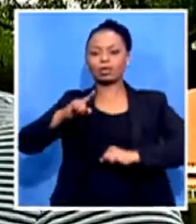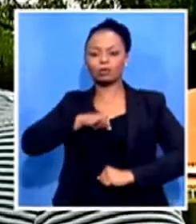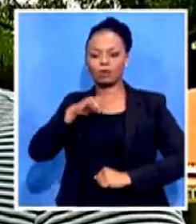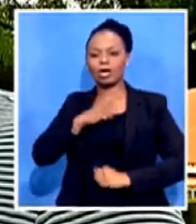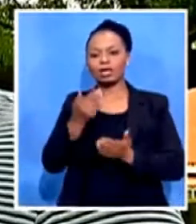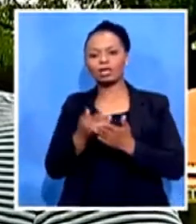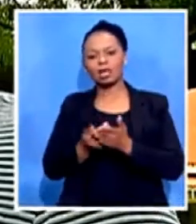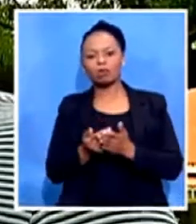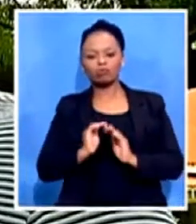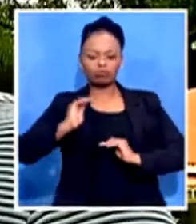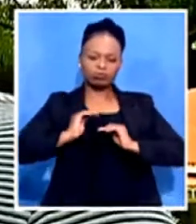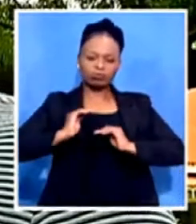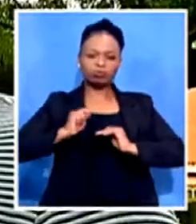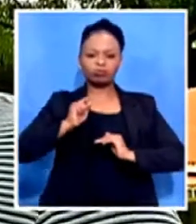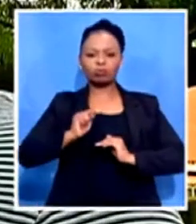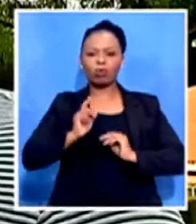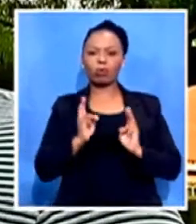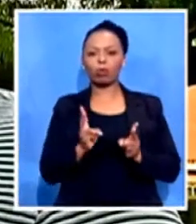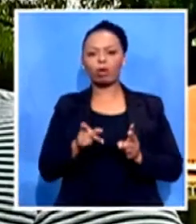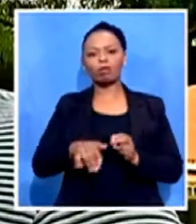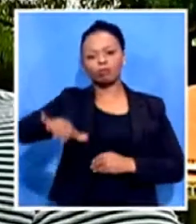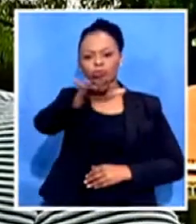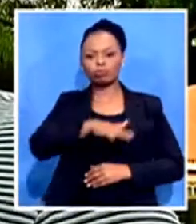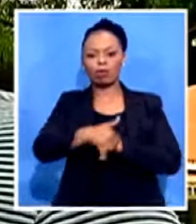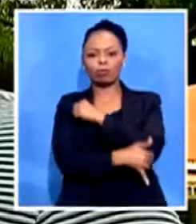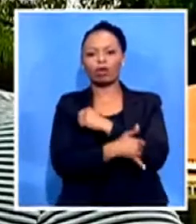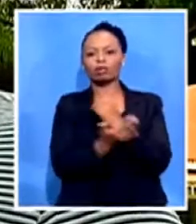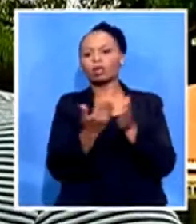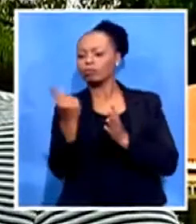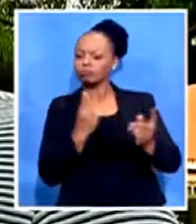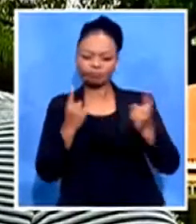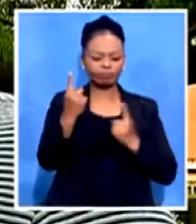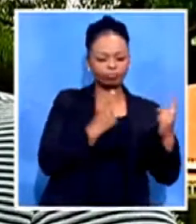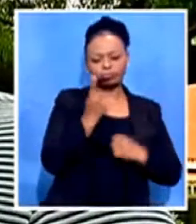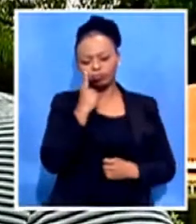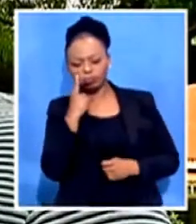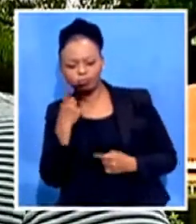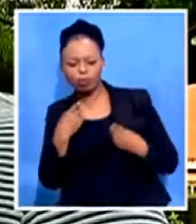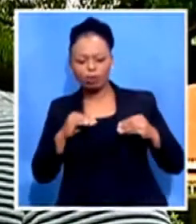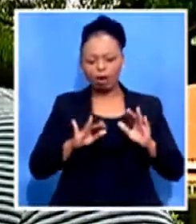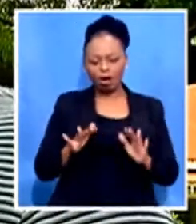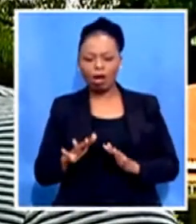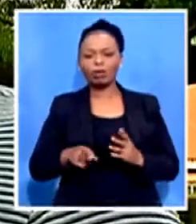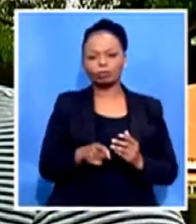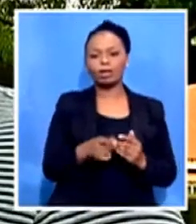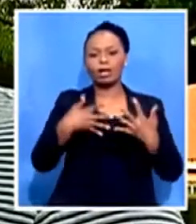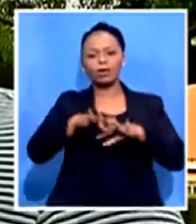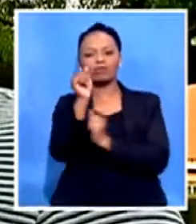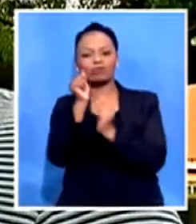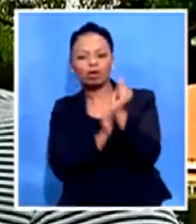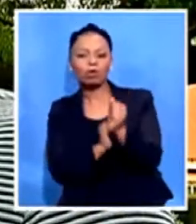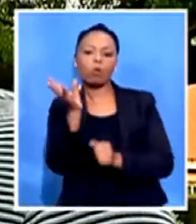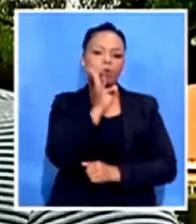continent. But there's requirements there in terms of bulk infrastructure, in terms of water, in terms of energy, and